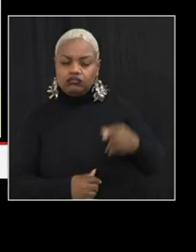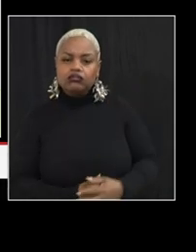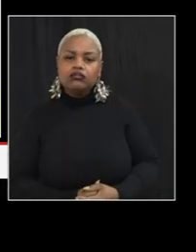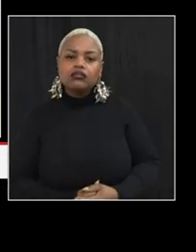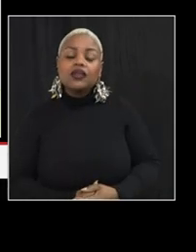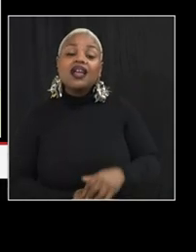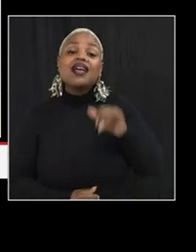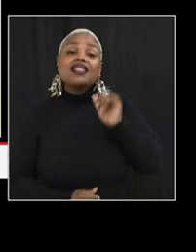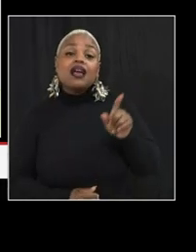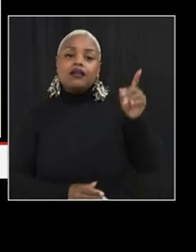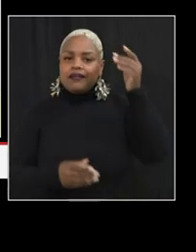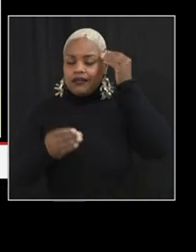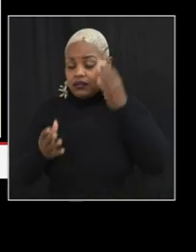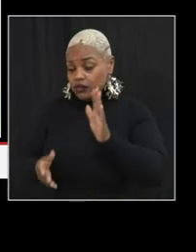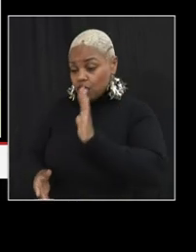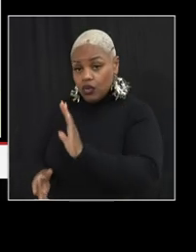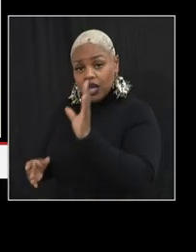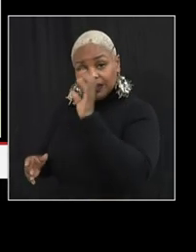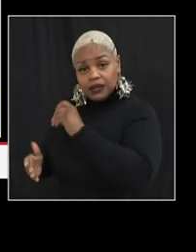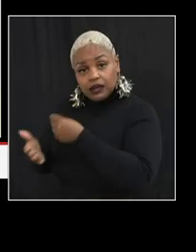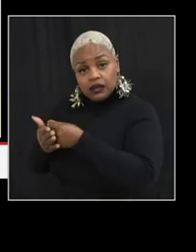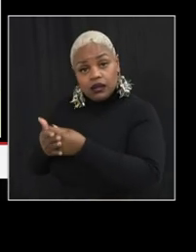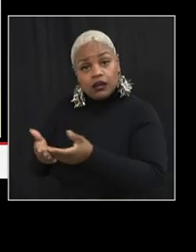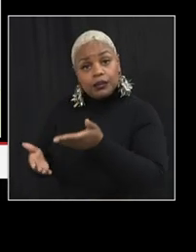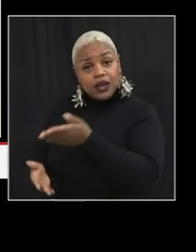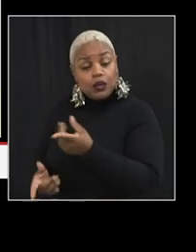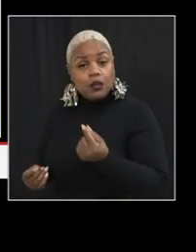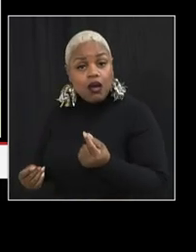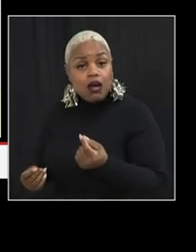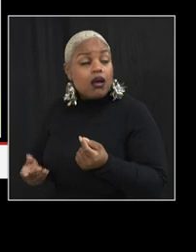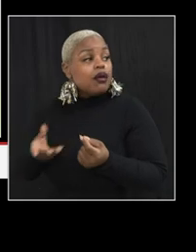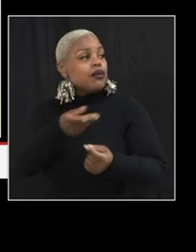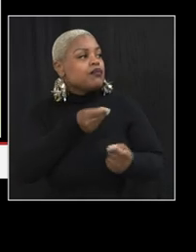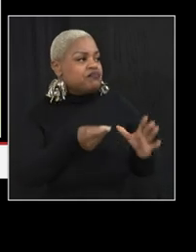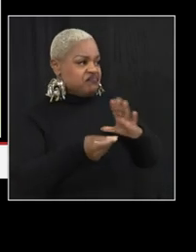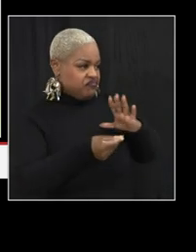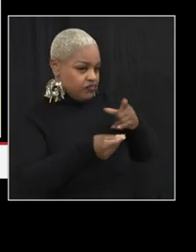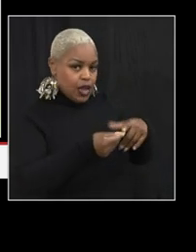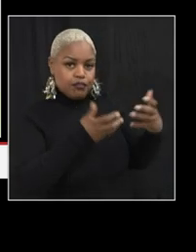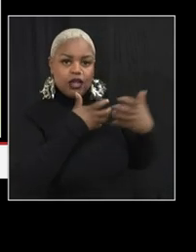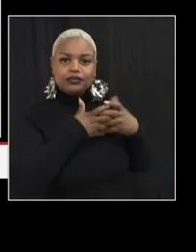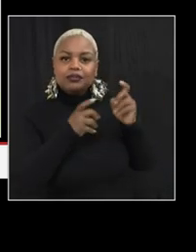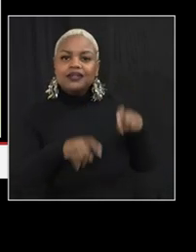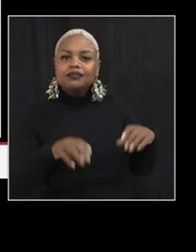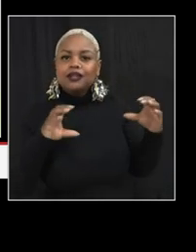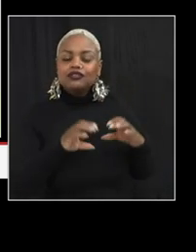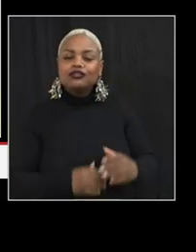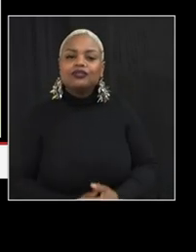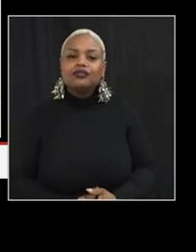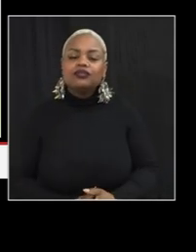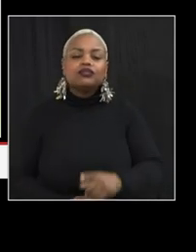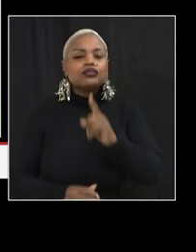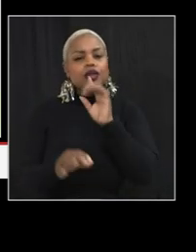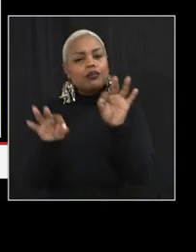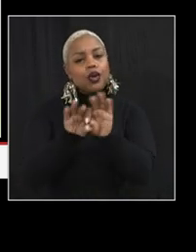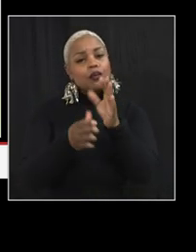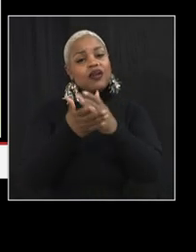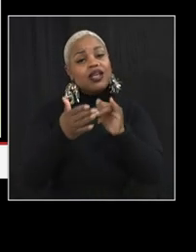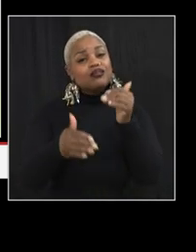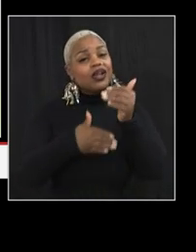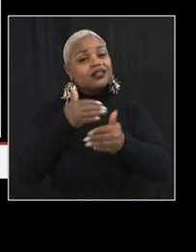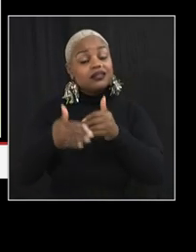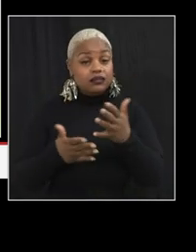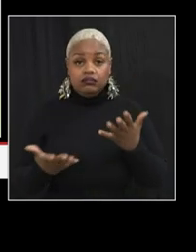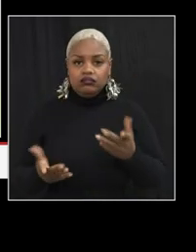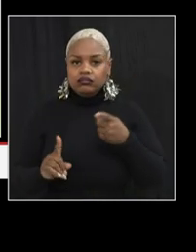that. If there's growth, we have to show how we adjust to that. A very important part of that process is getting feedback from you through the budget